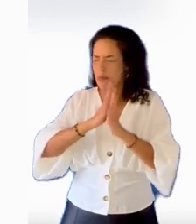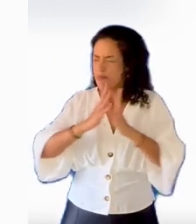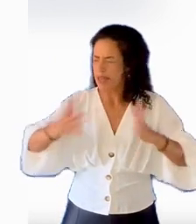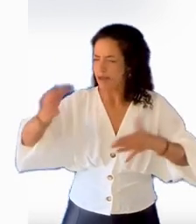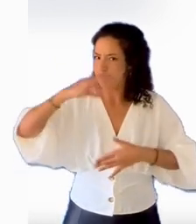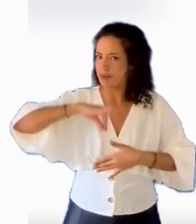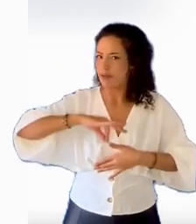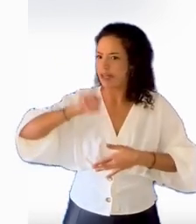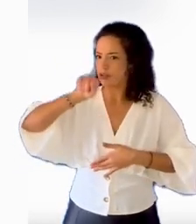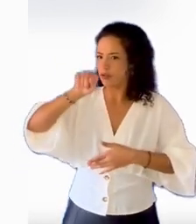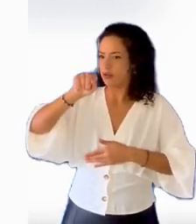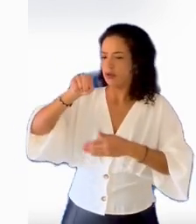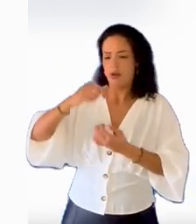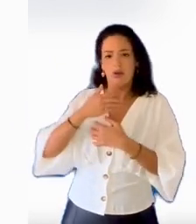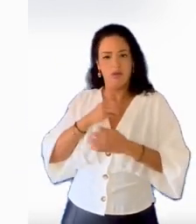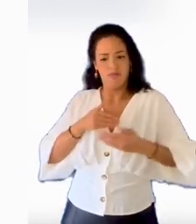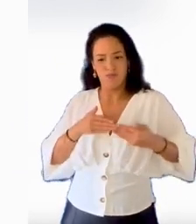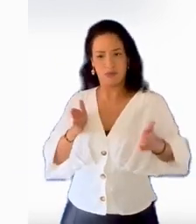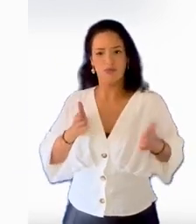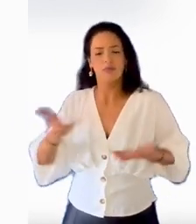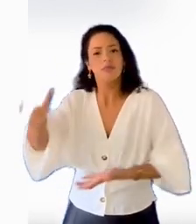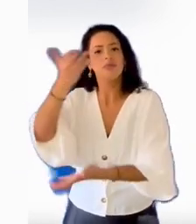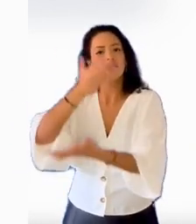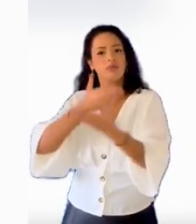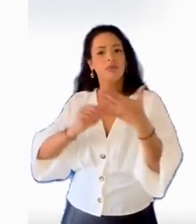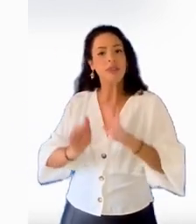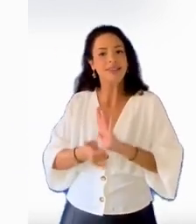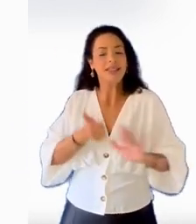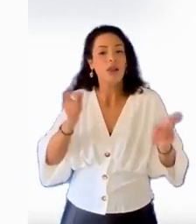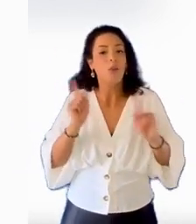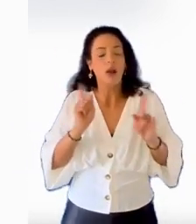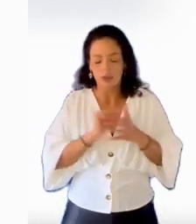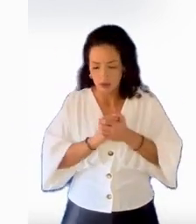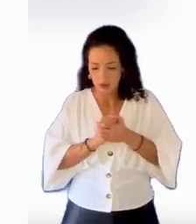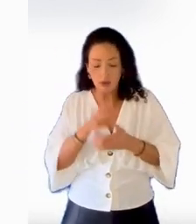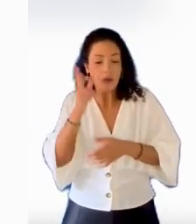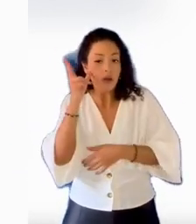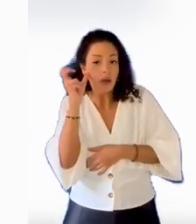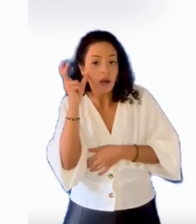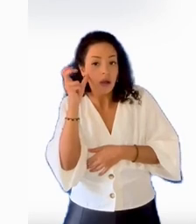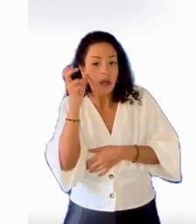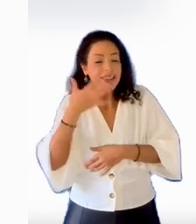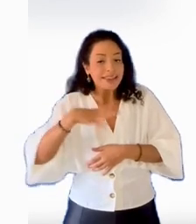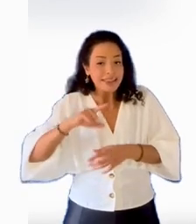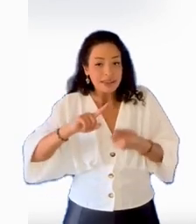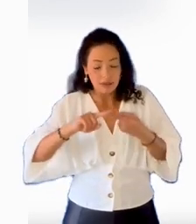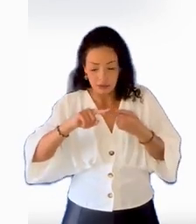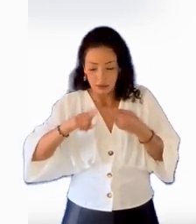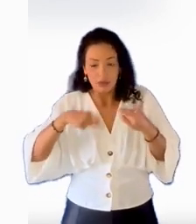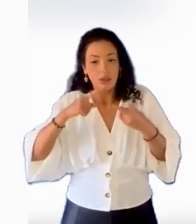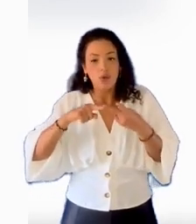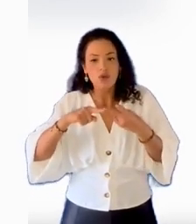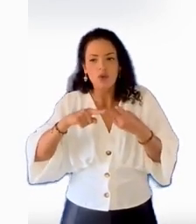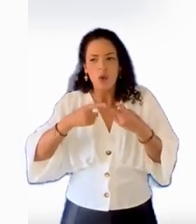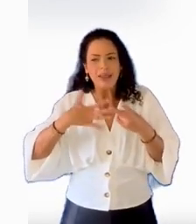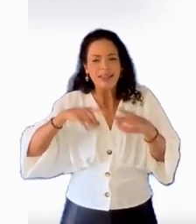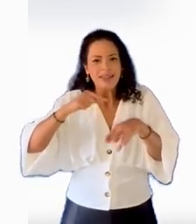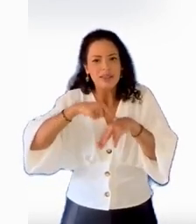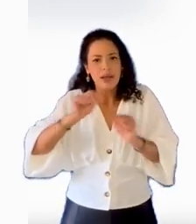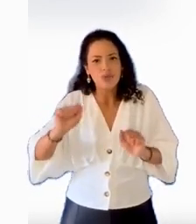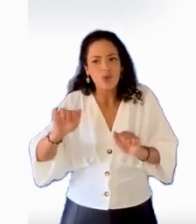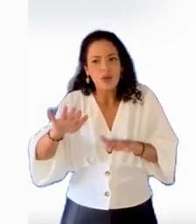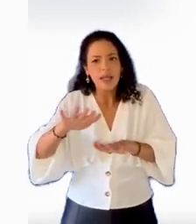trusted with this. Key skills in story stewardship include listening and taking the time to hear what someone is sharing with